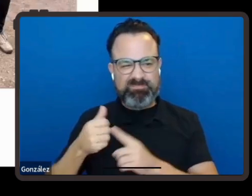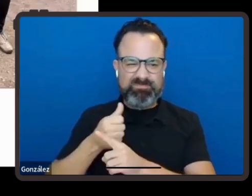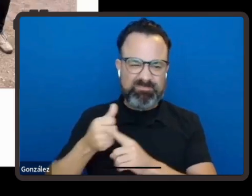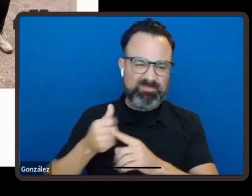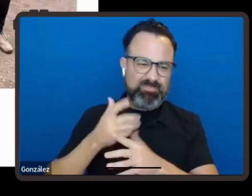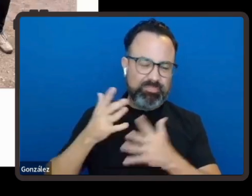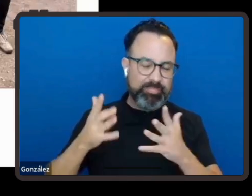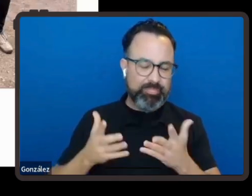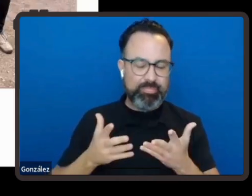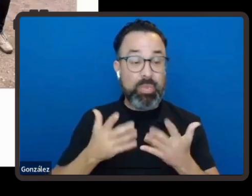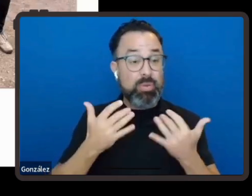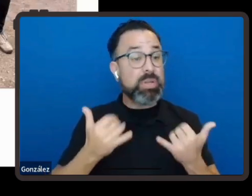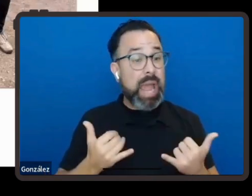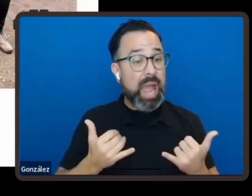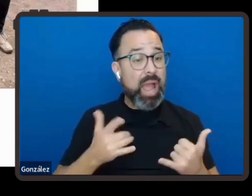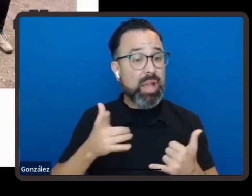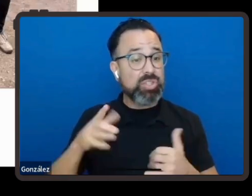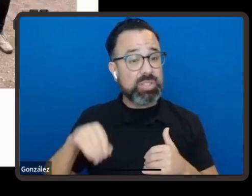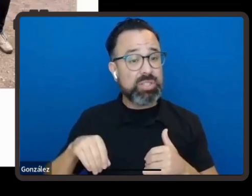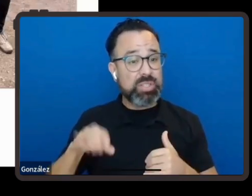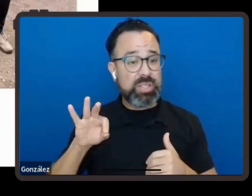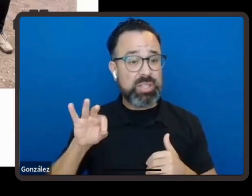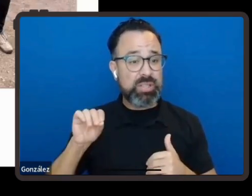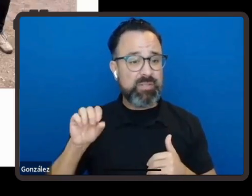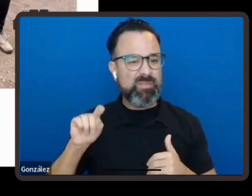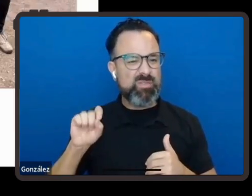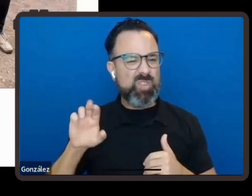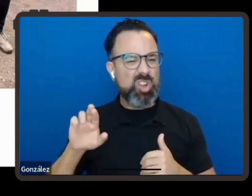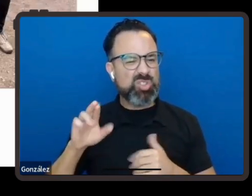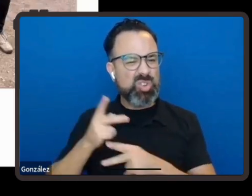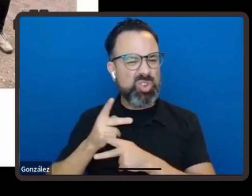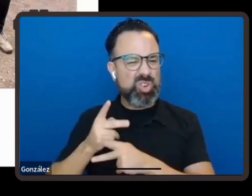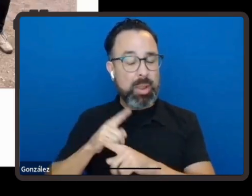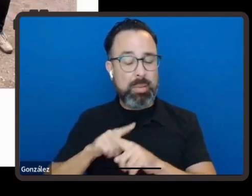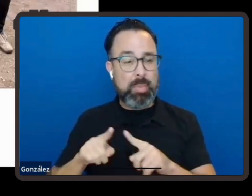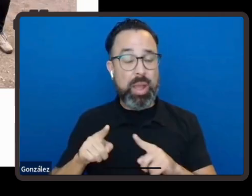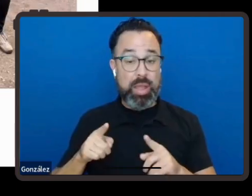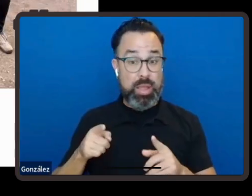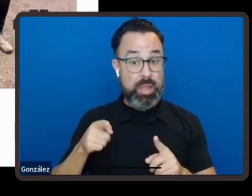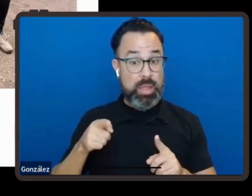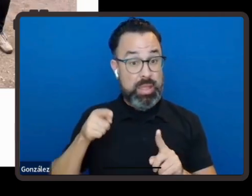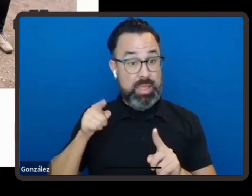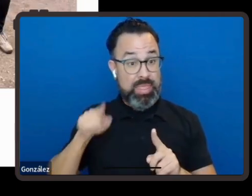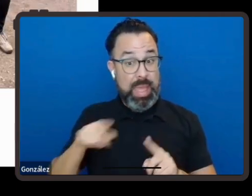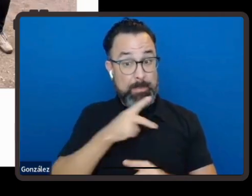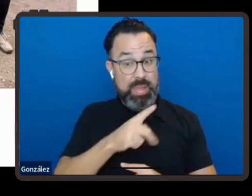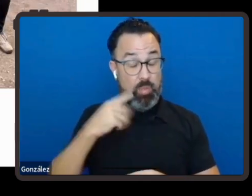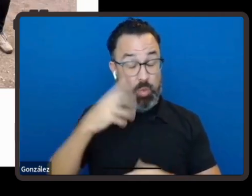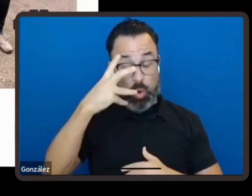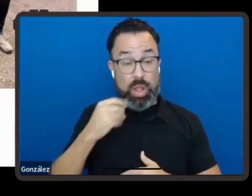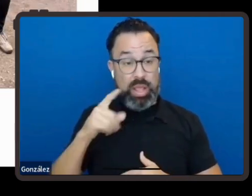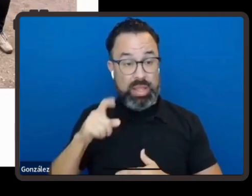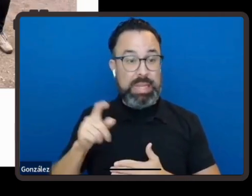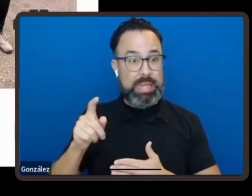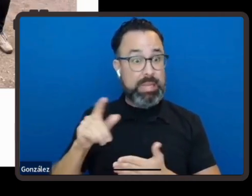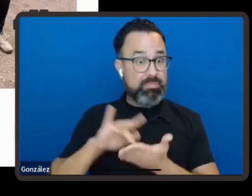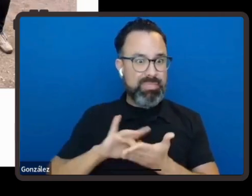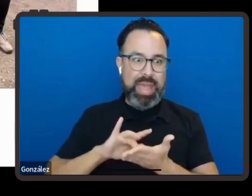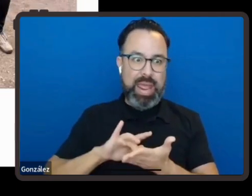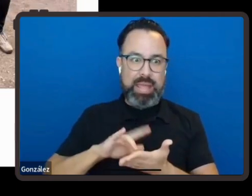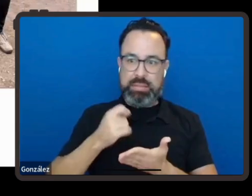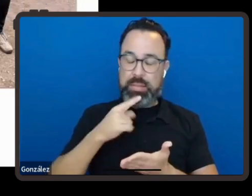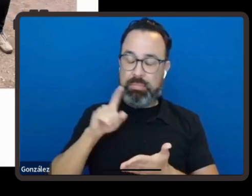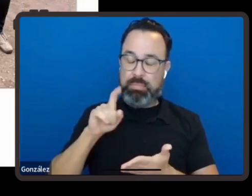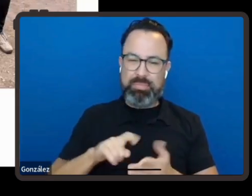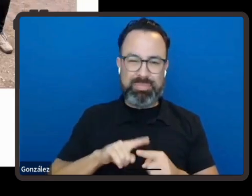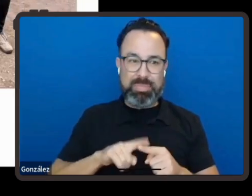lovely foster care, and she needs drugs to help her sleep. But that's the end of the spectrum. But she's